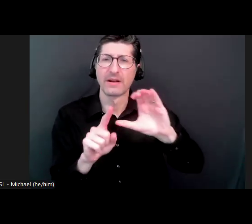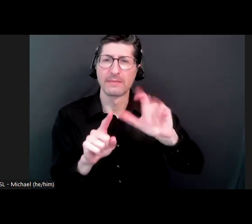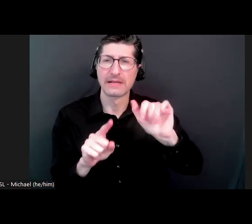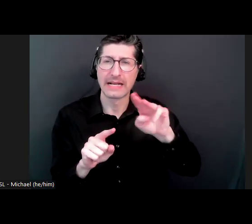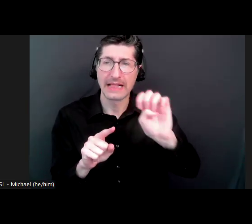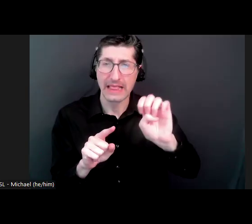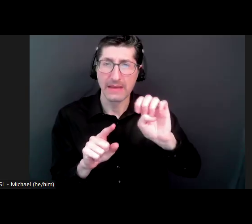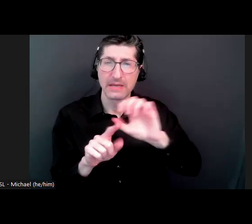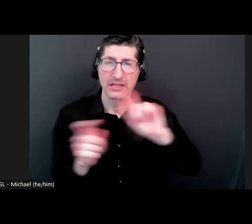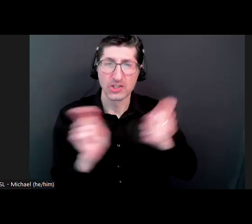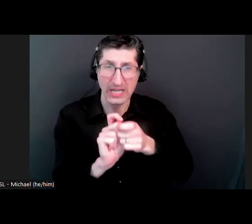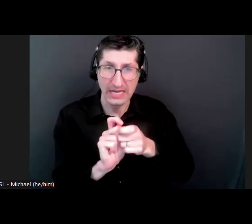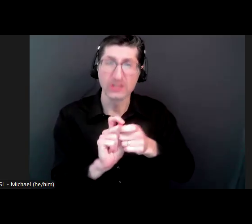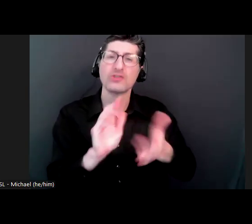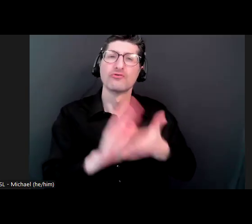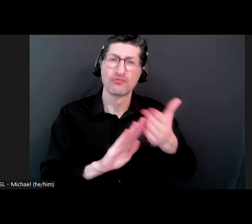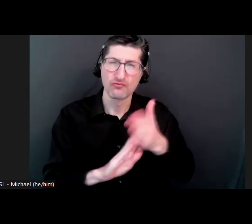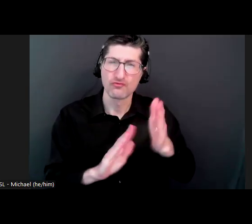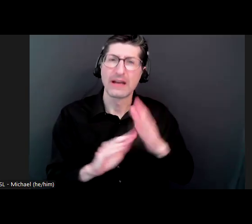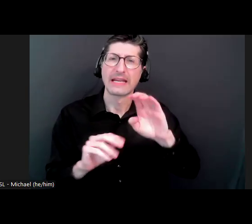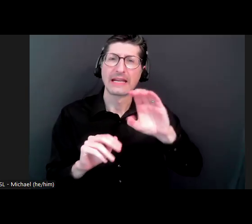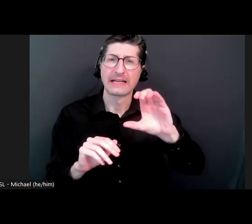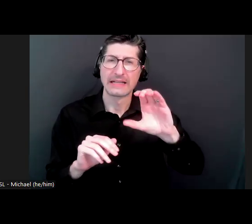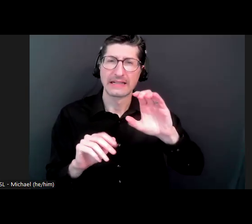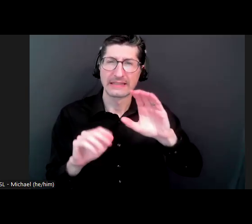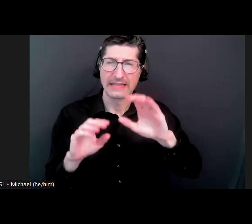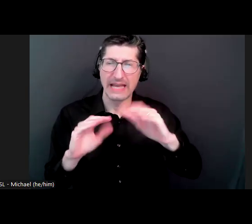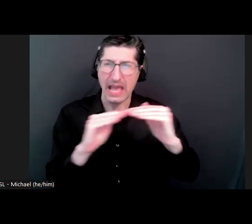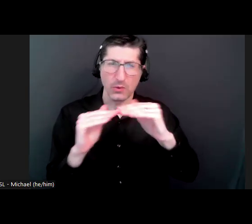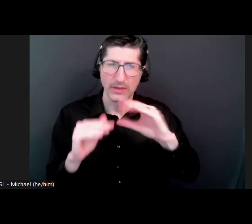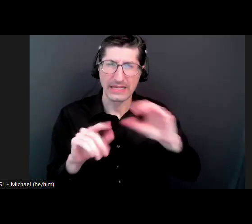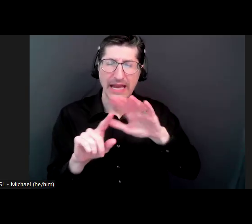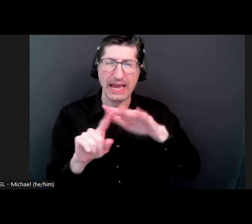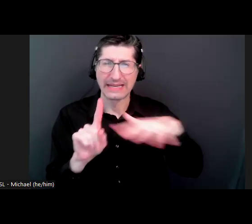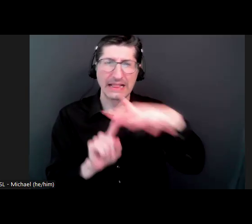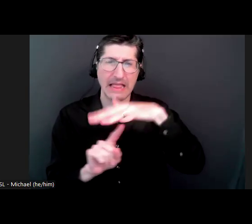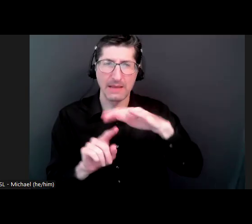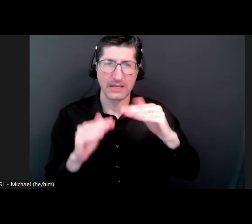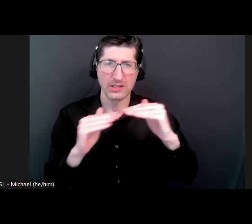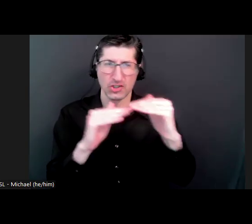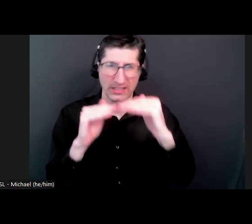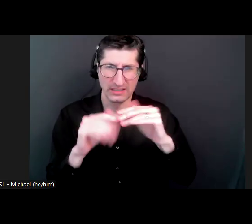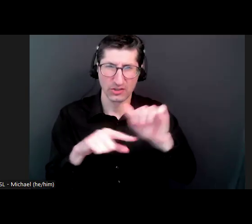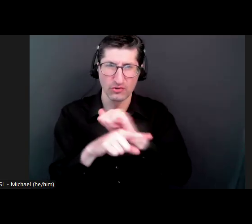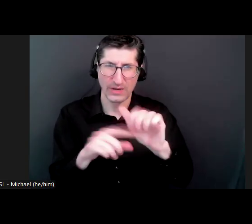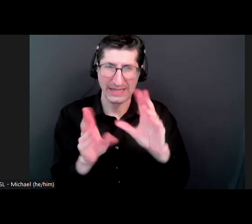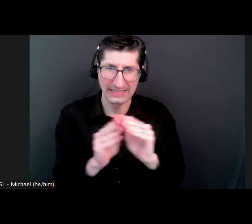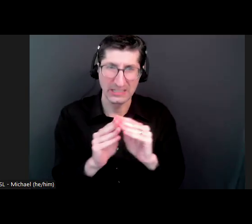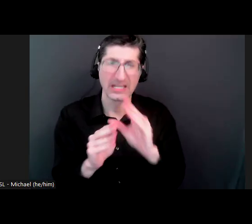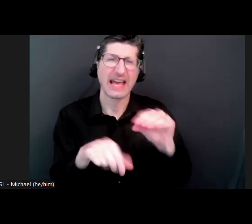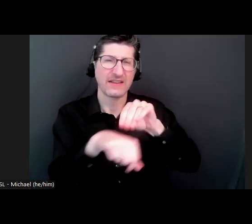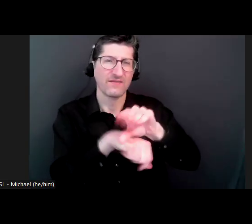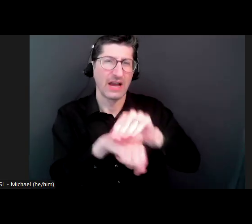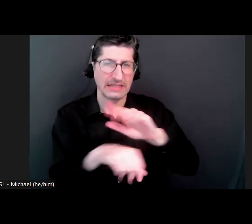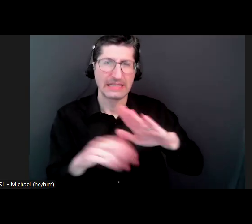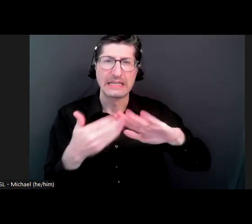training sessions, and advising on community engagement activities. The applications could come from an